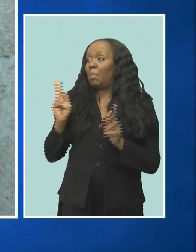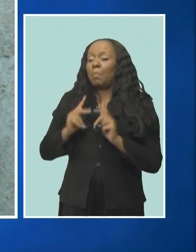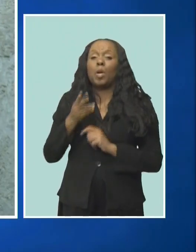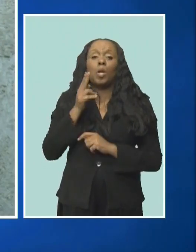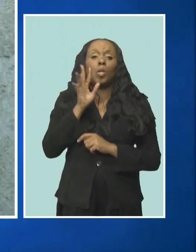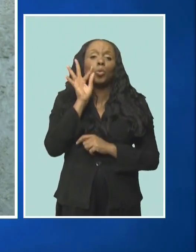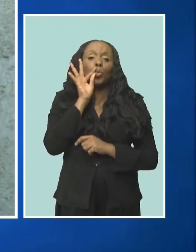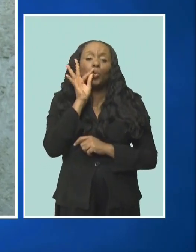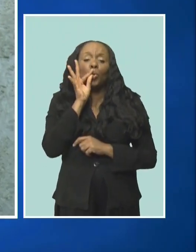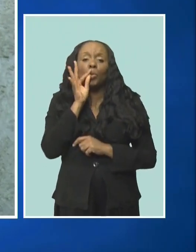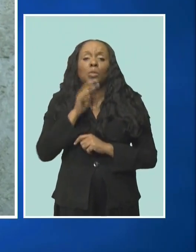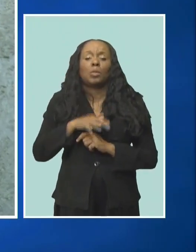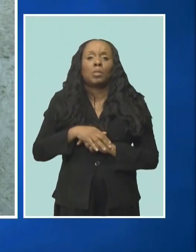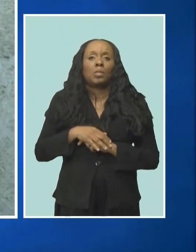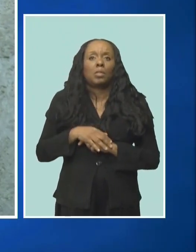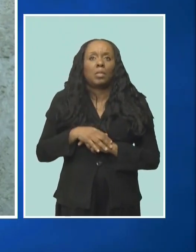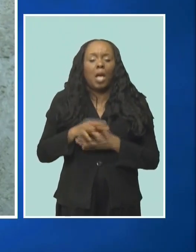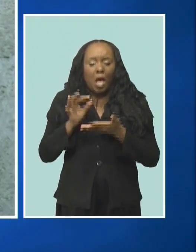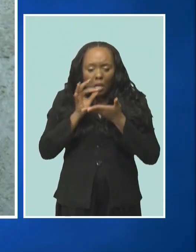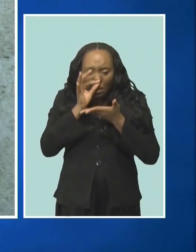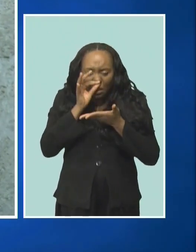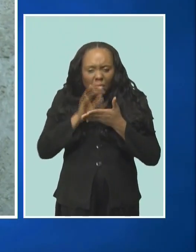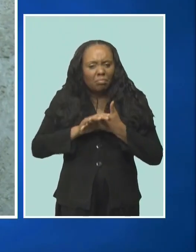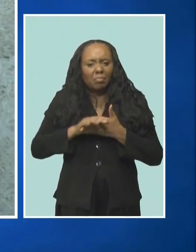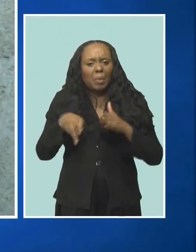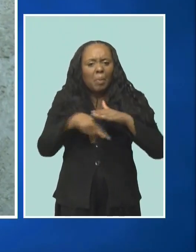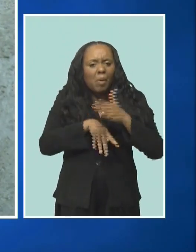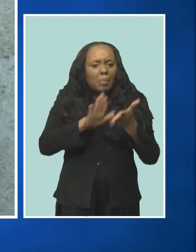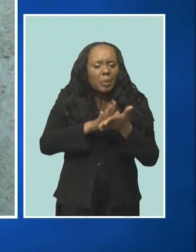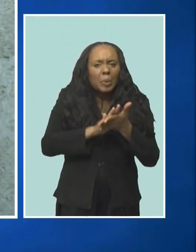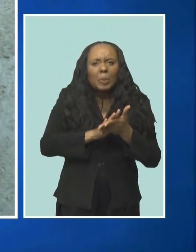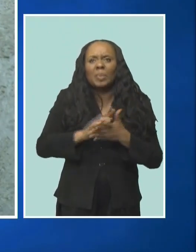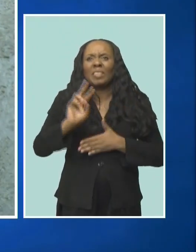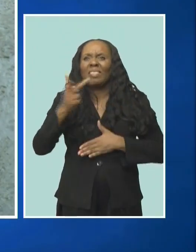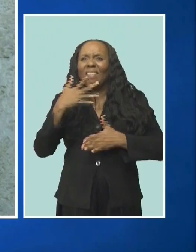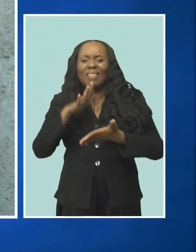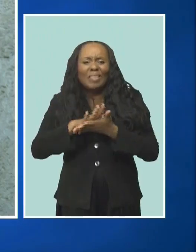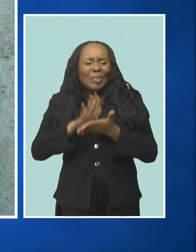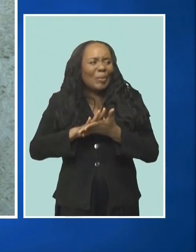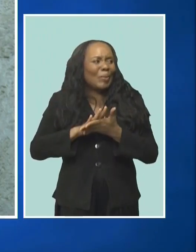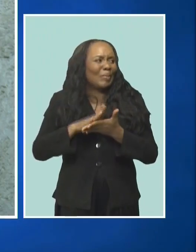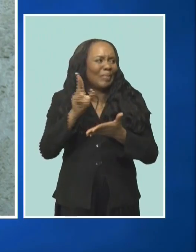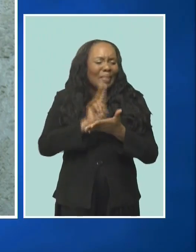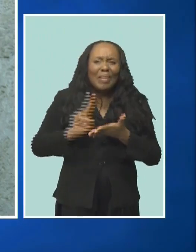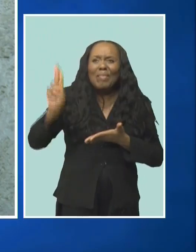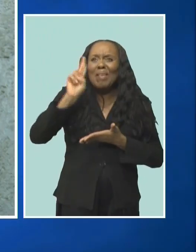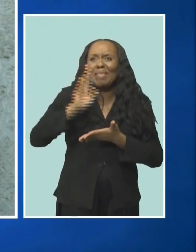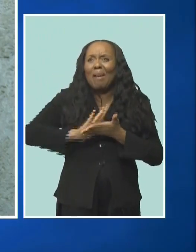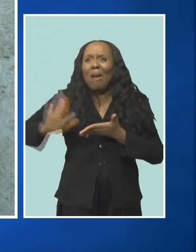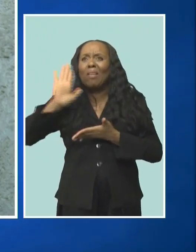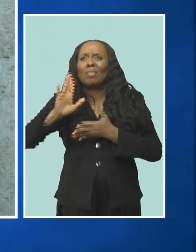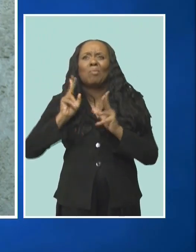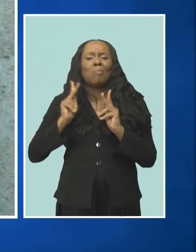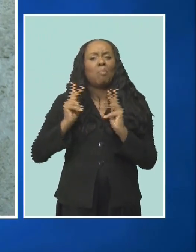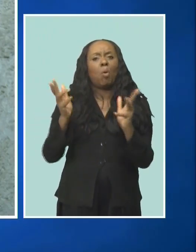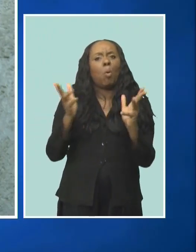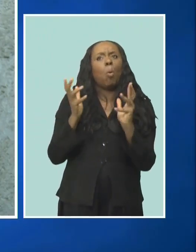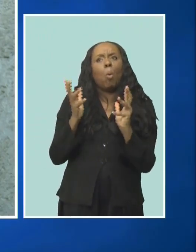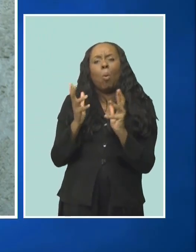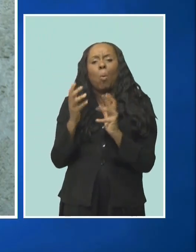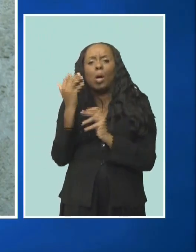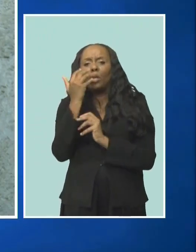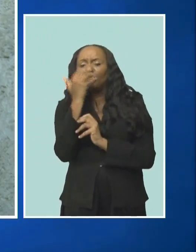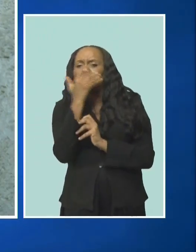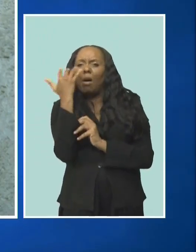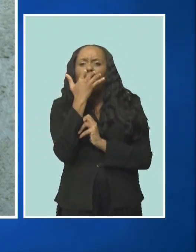primary school, secondary school, tertiary education. There's this growing demand for drugs because it makes you feel high,